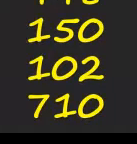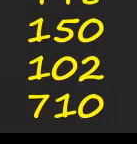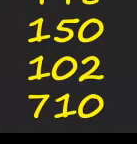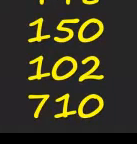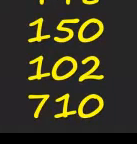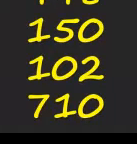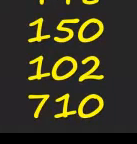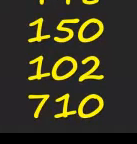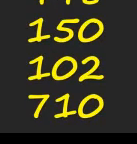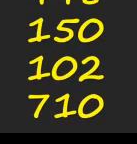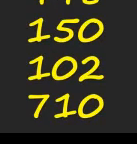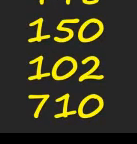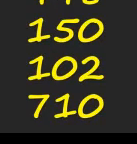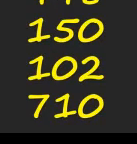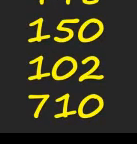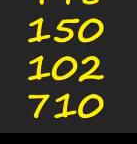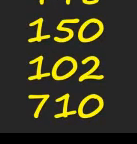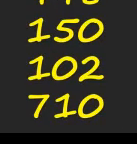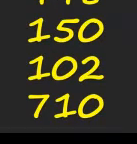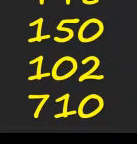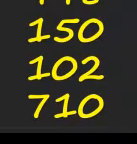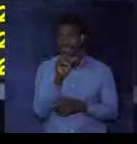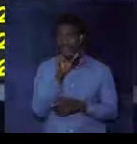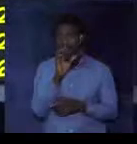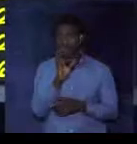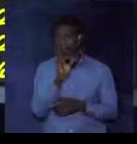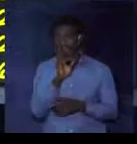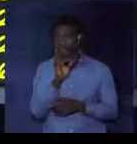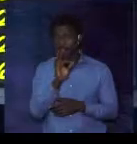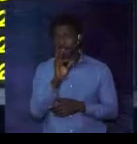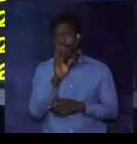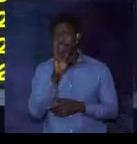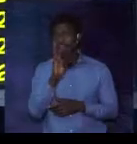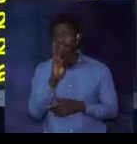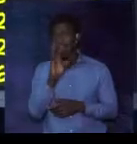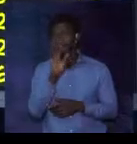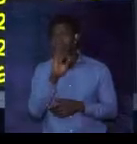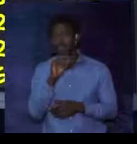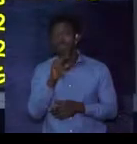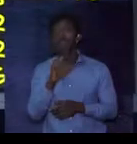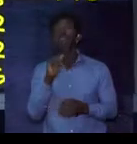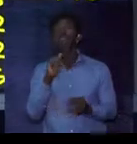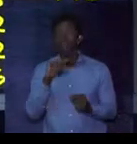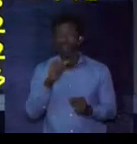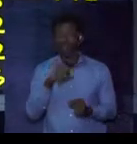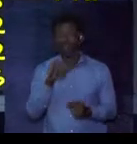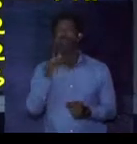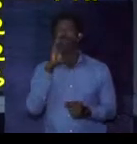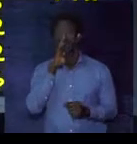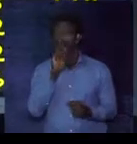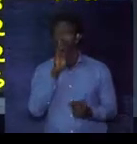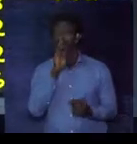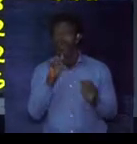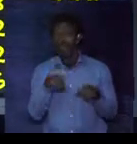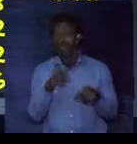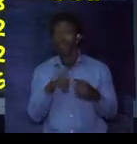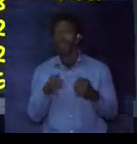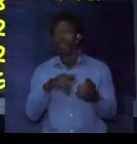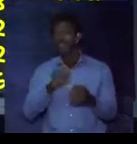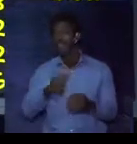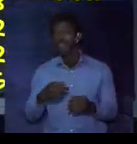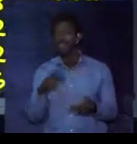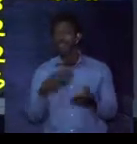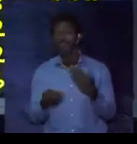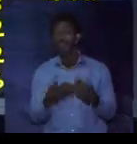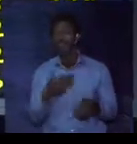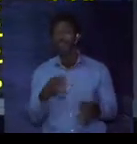can see this and say, this is 969, then good news you will be able to read any